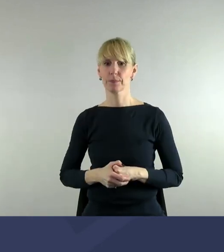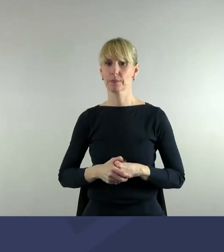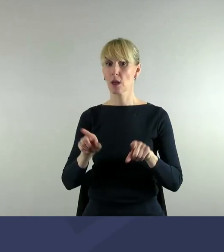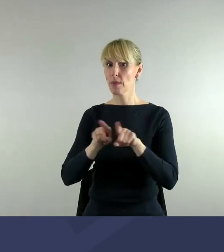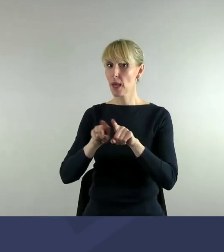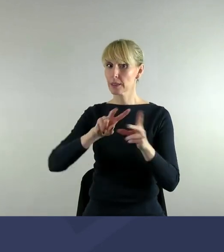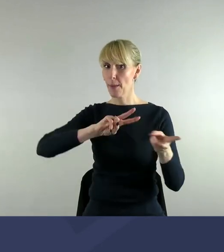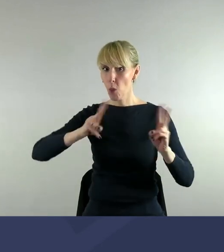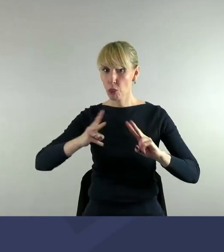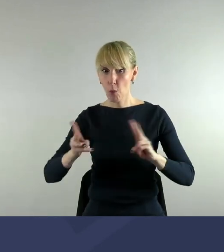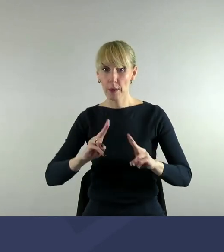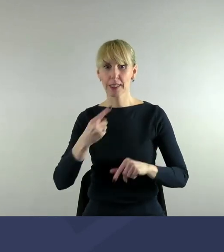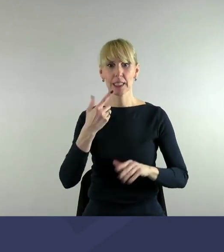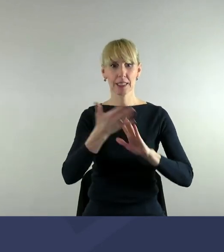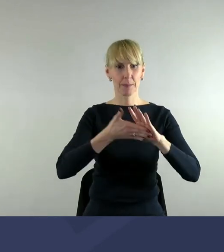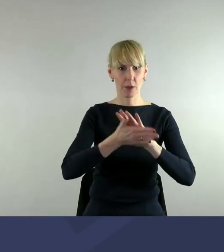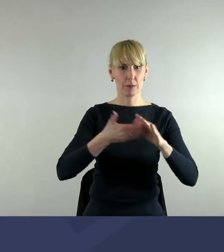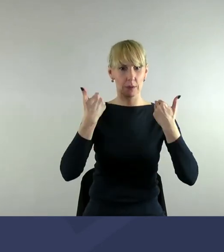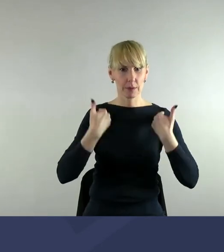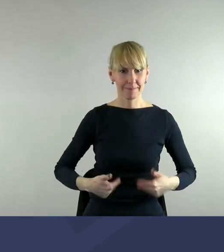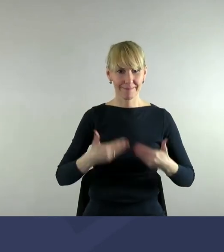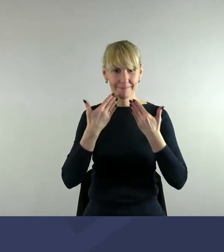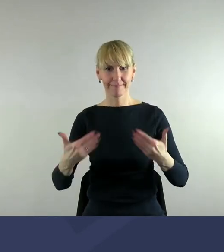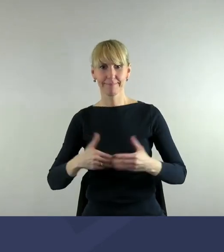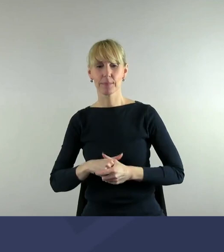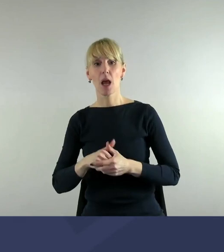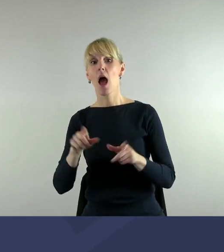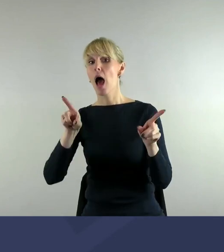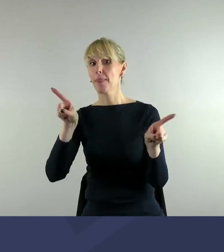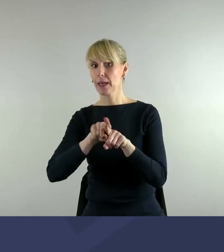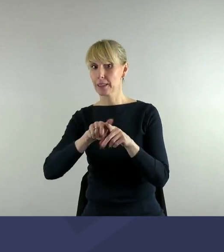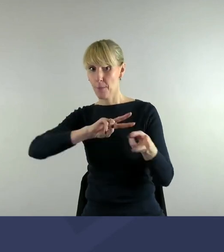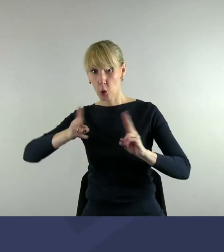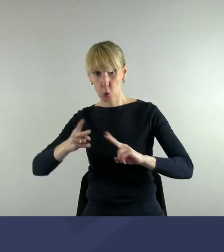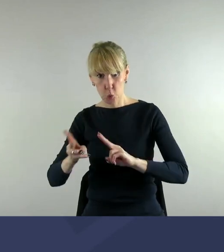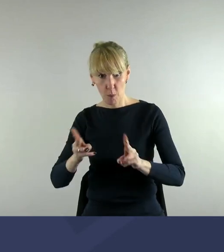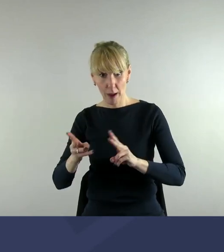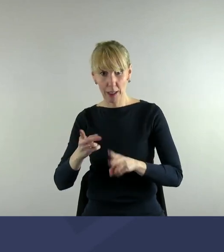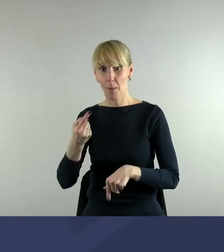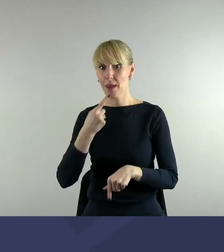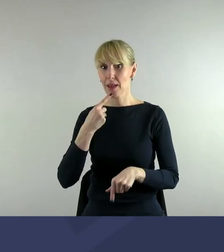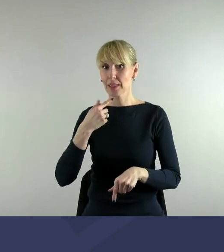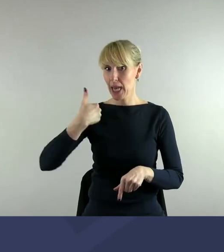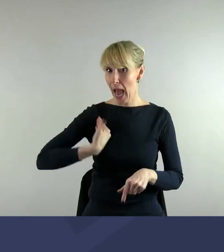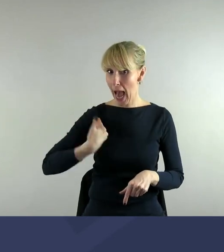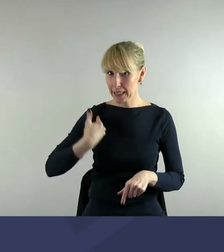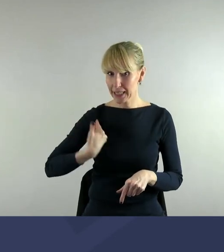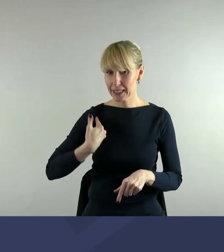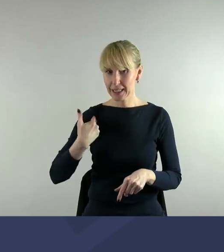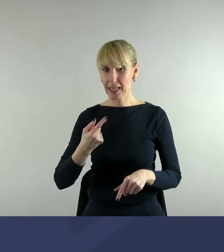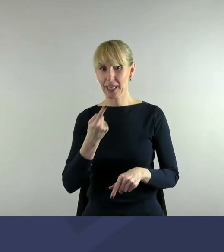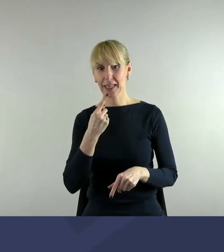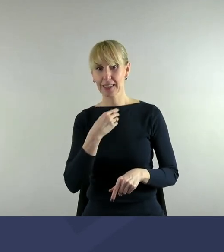great presentations, and to the translators of the sign language and also of Polish and